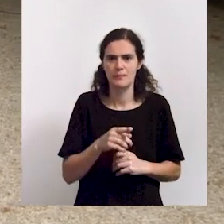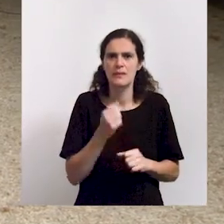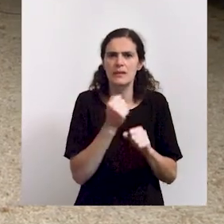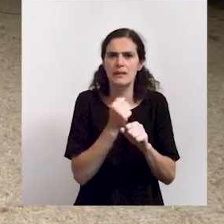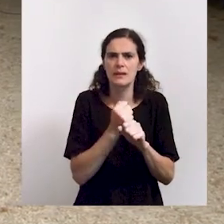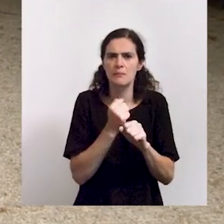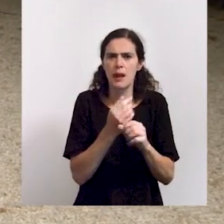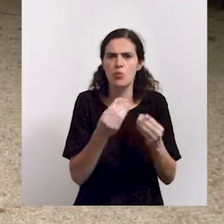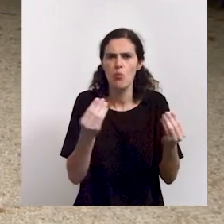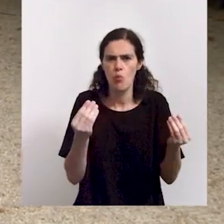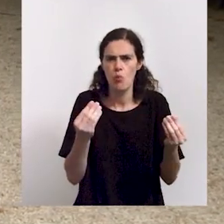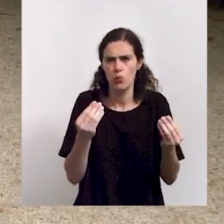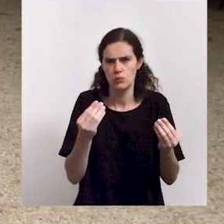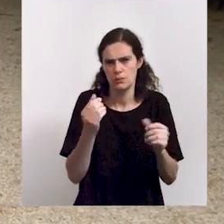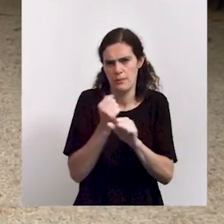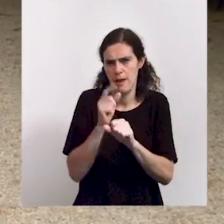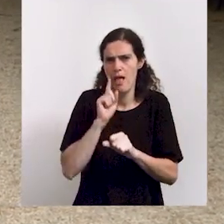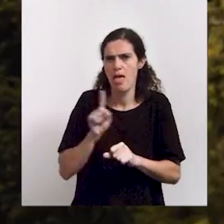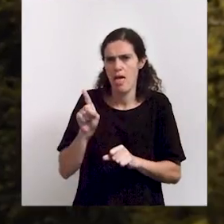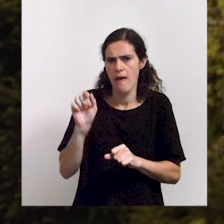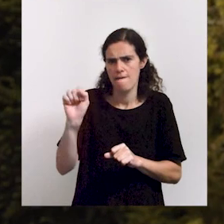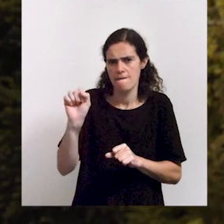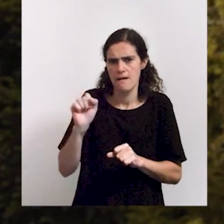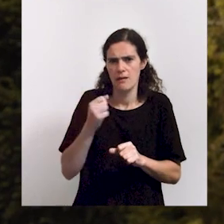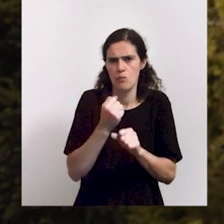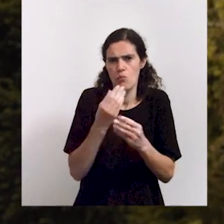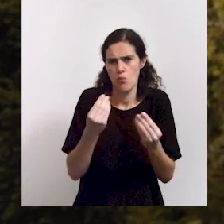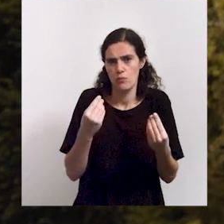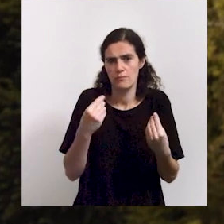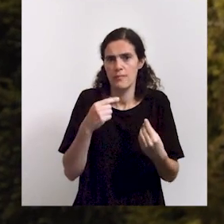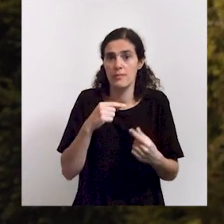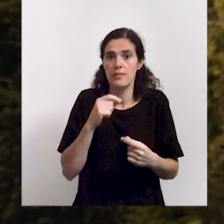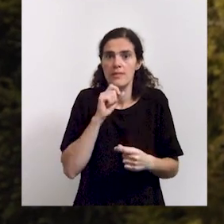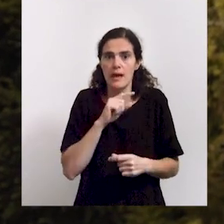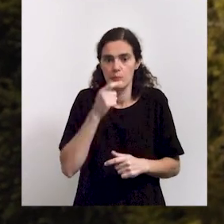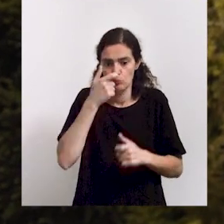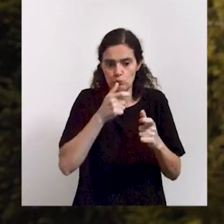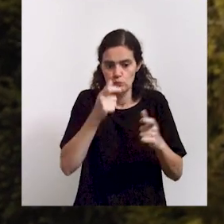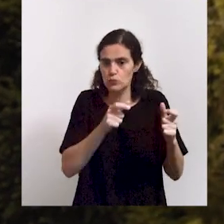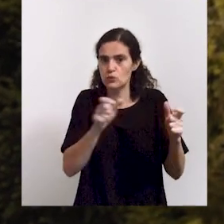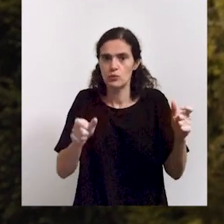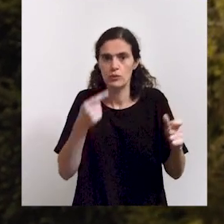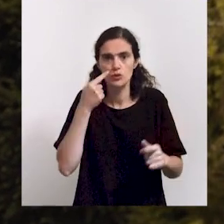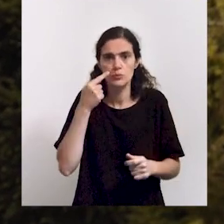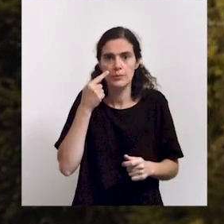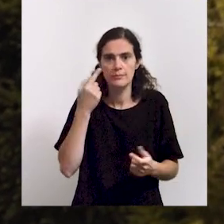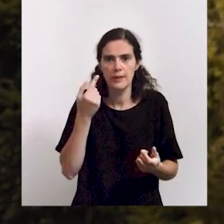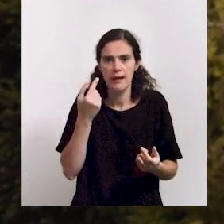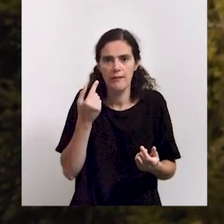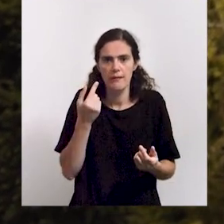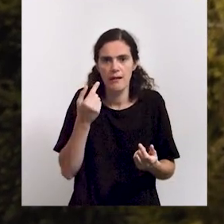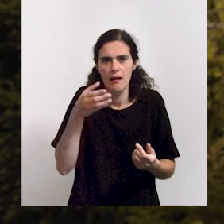works by Yoko Ono, they make you experience a different level